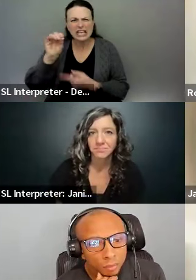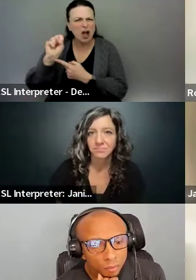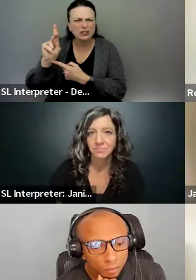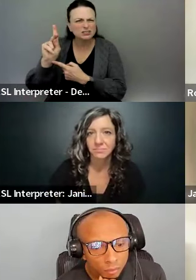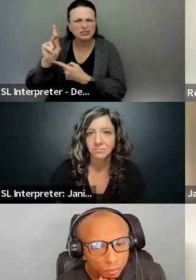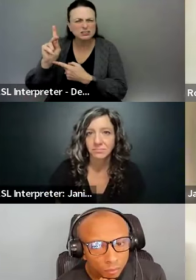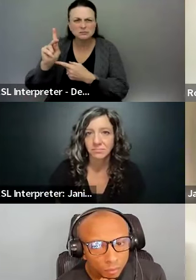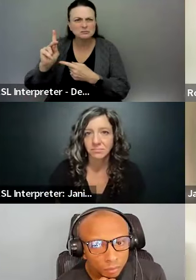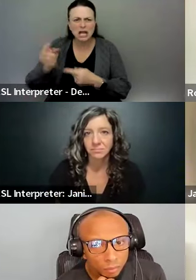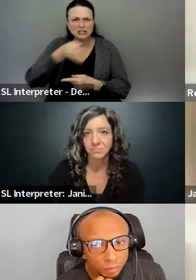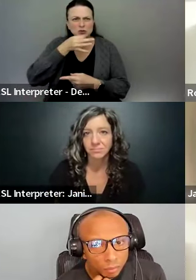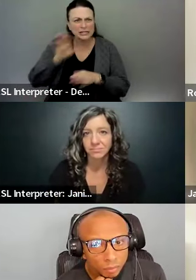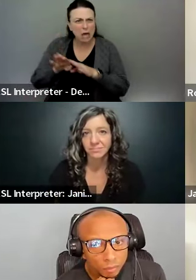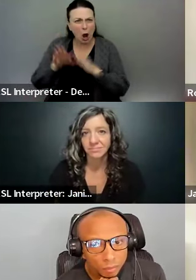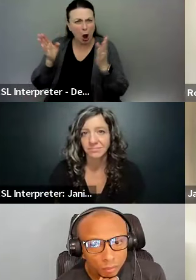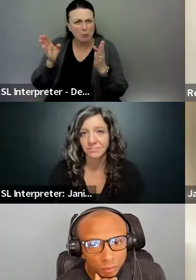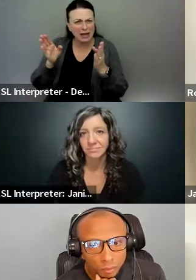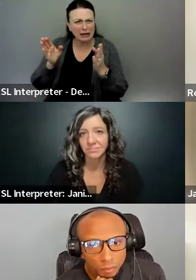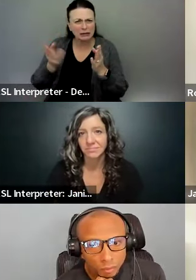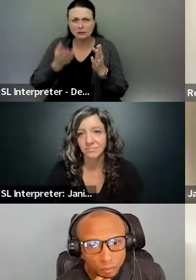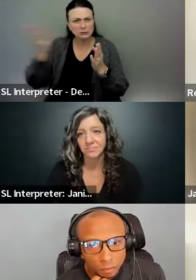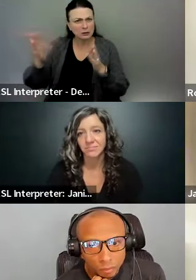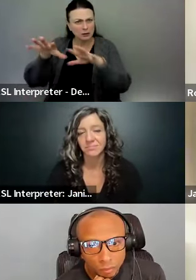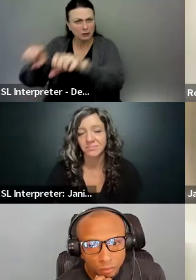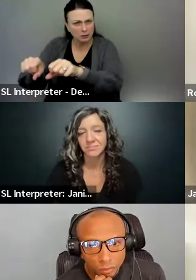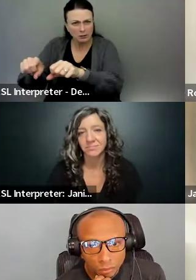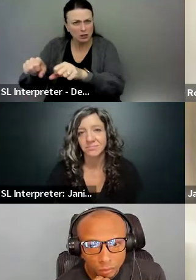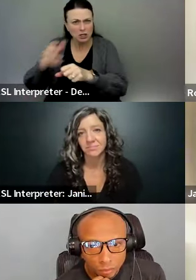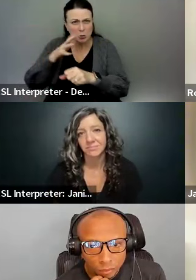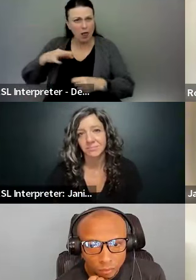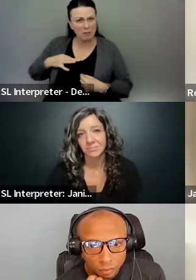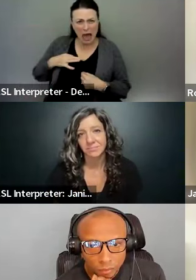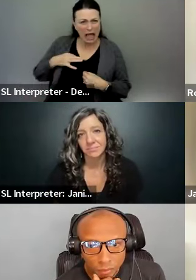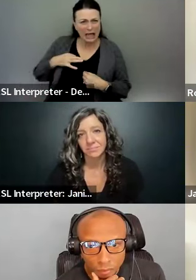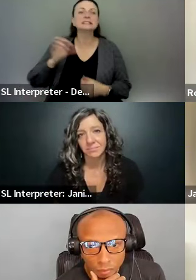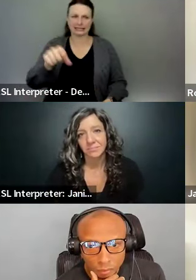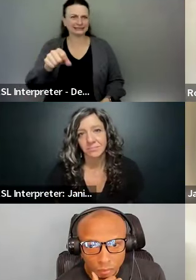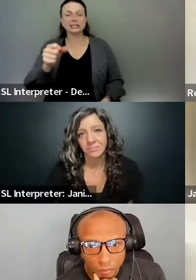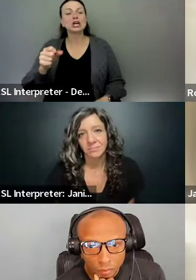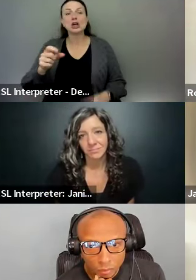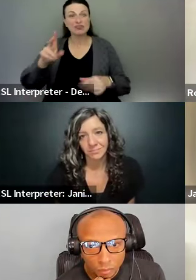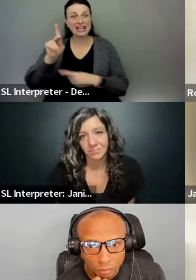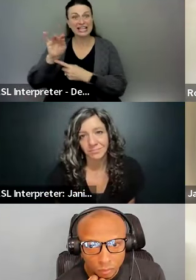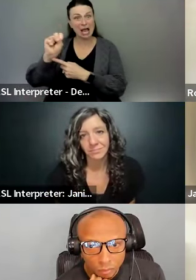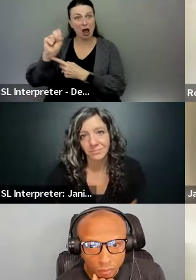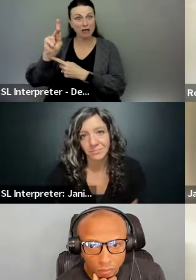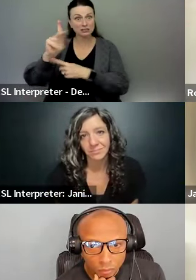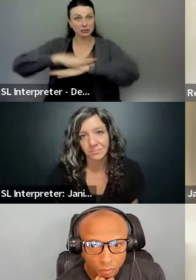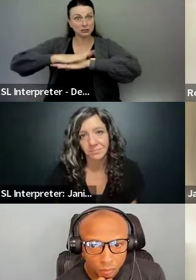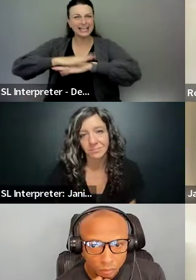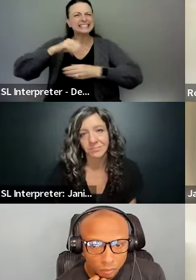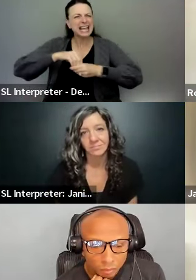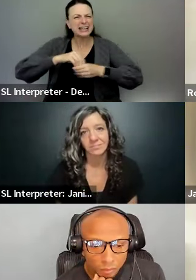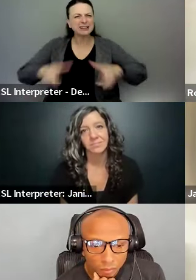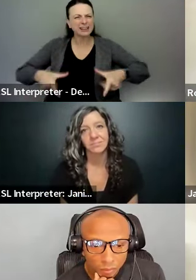as soon as they start accepting submissions for kiosk, you are going to apply. Yes. So the kiosk is in the project pavilion, the